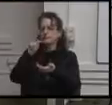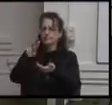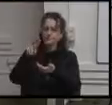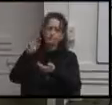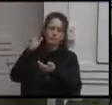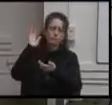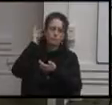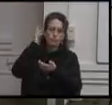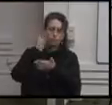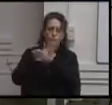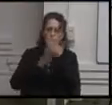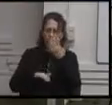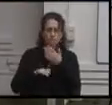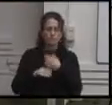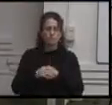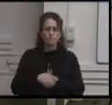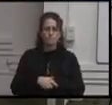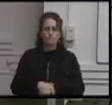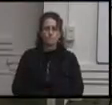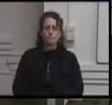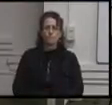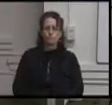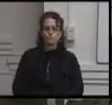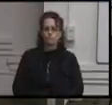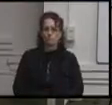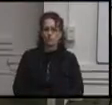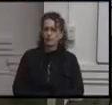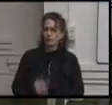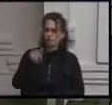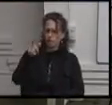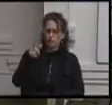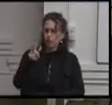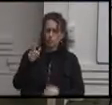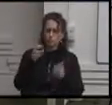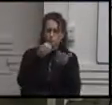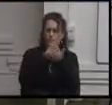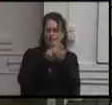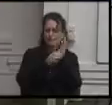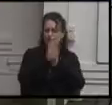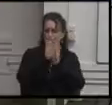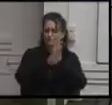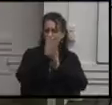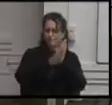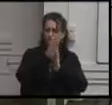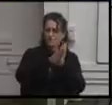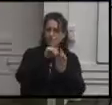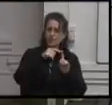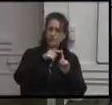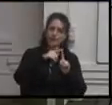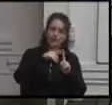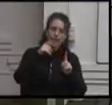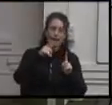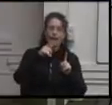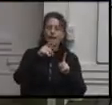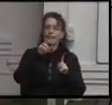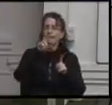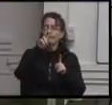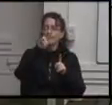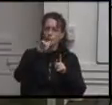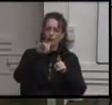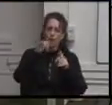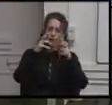other, because there's a lot of talk about economic development and, the VY money and all this. Are you working with